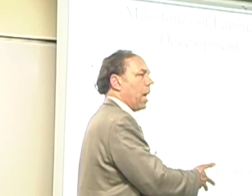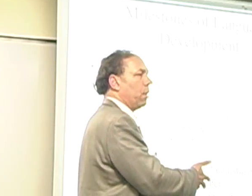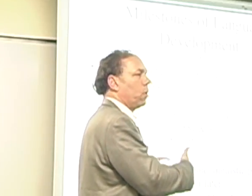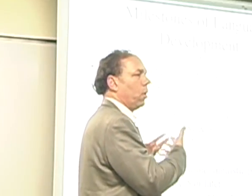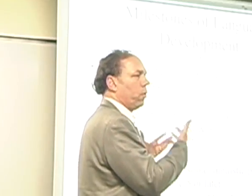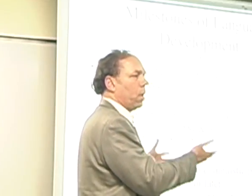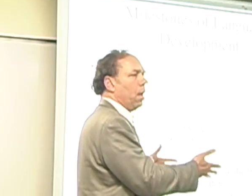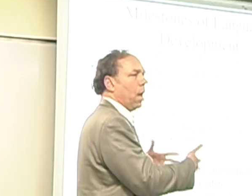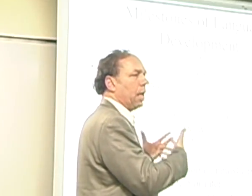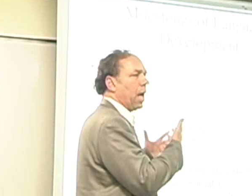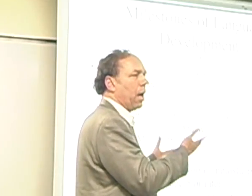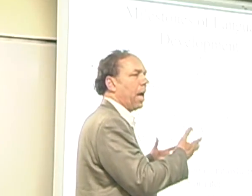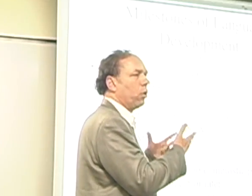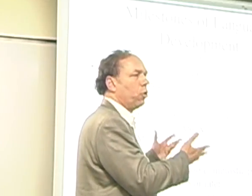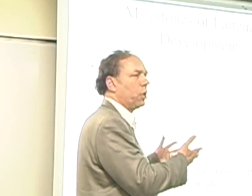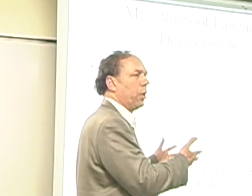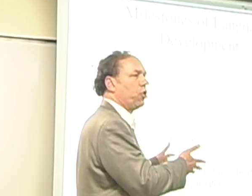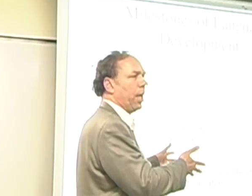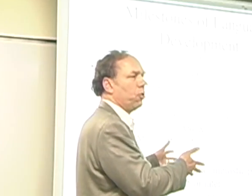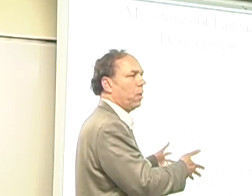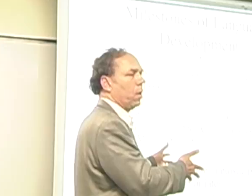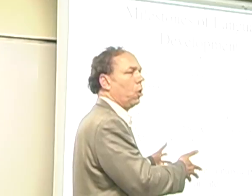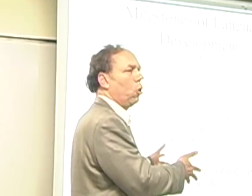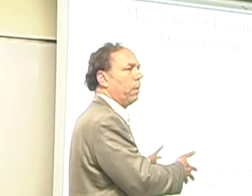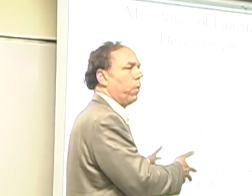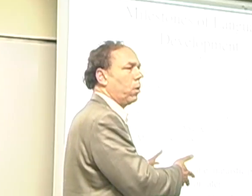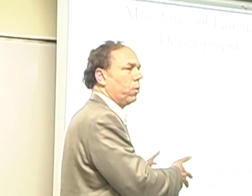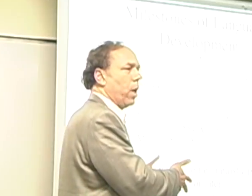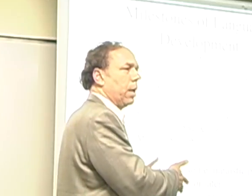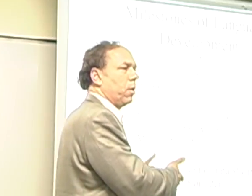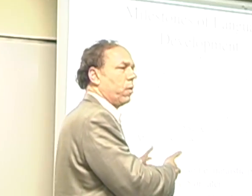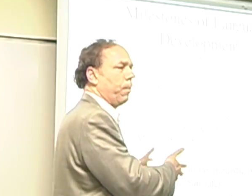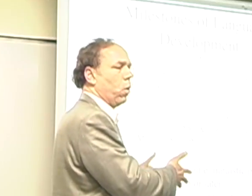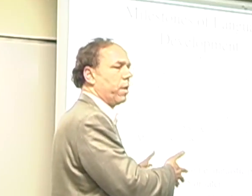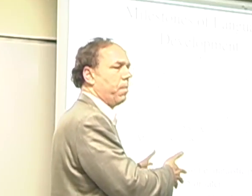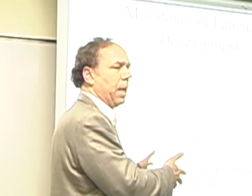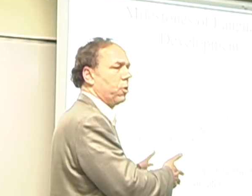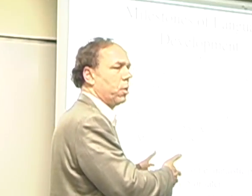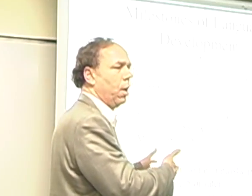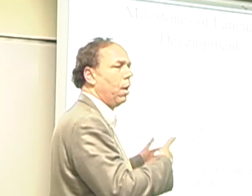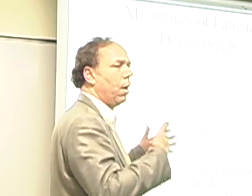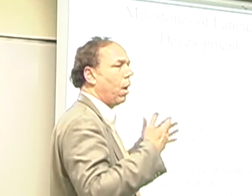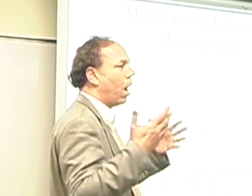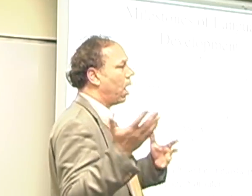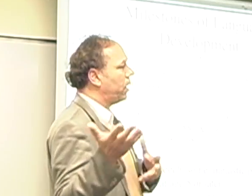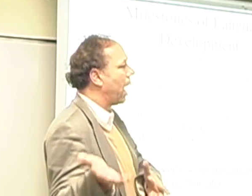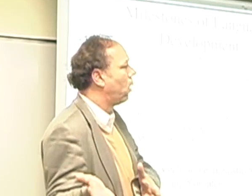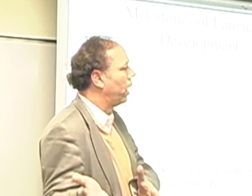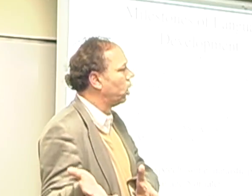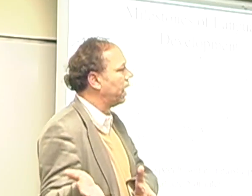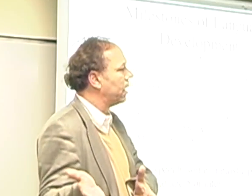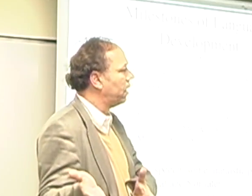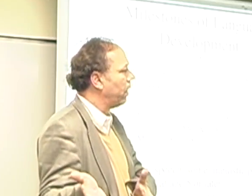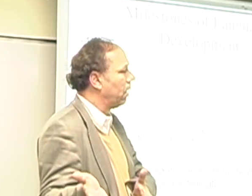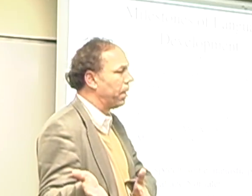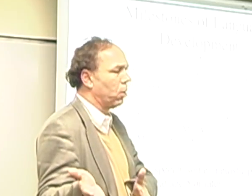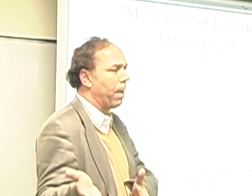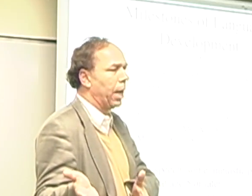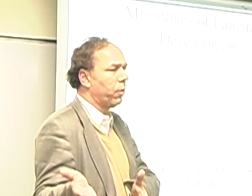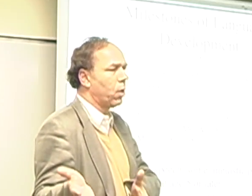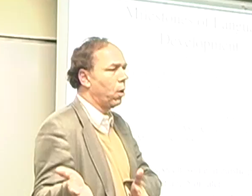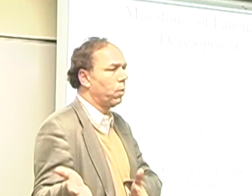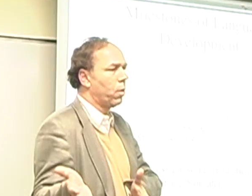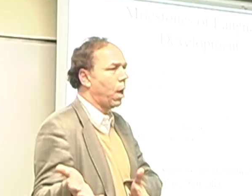evidence that there's evolutionary changes in the human vocal tract to support speech. Now we look at the